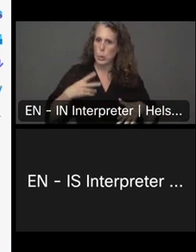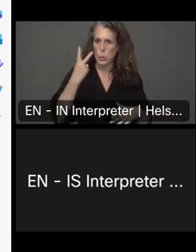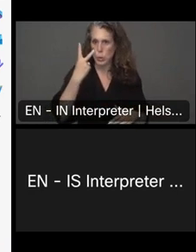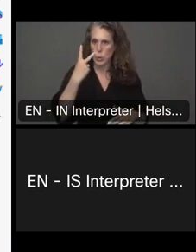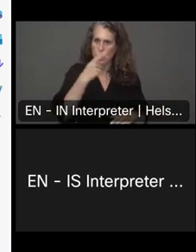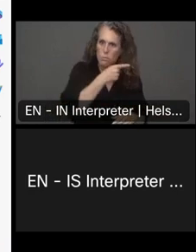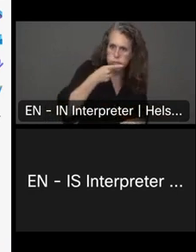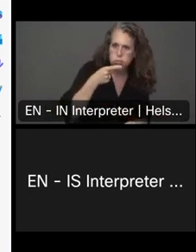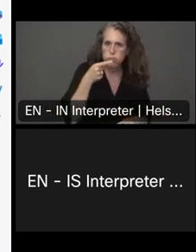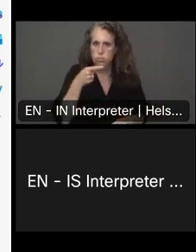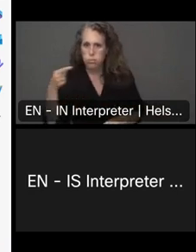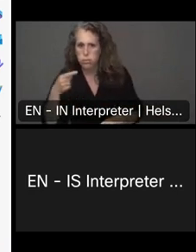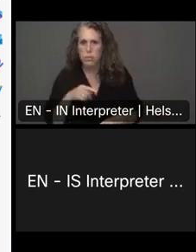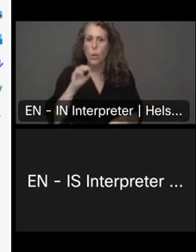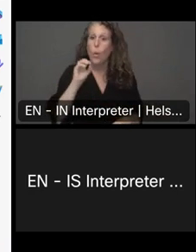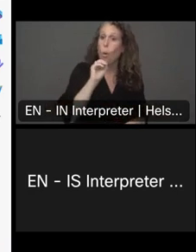George Orwell,